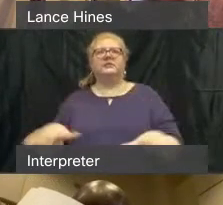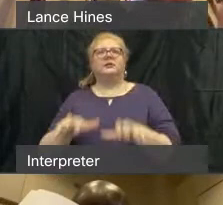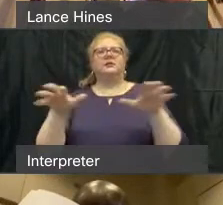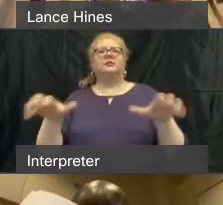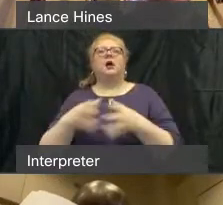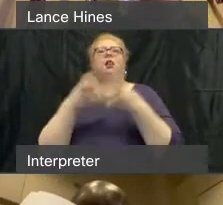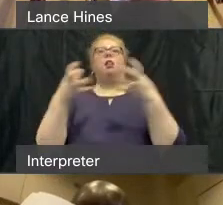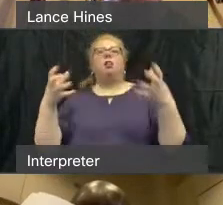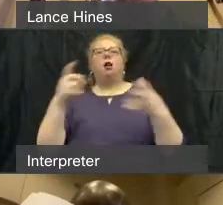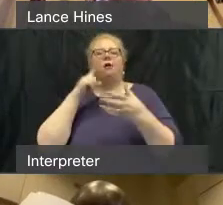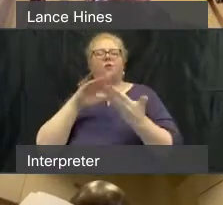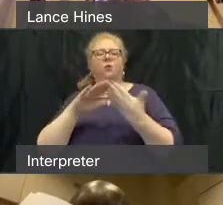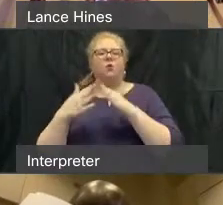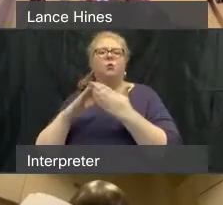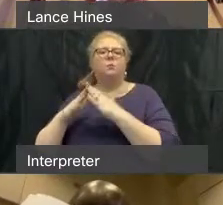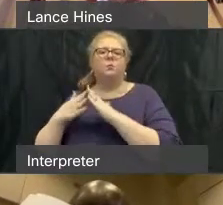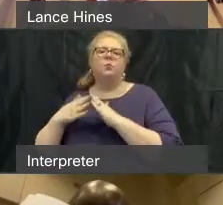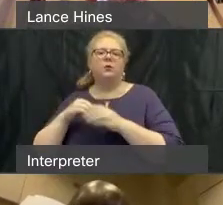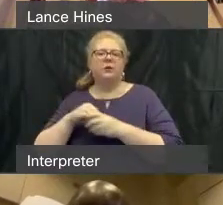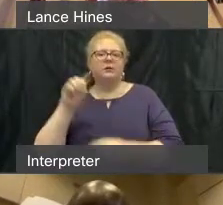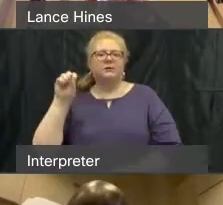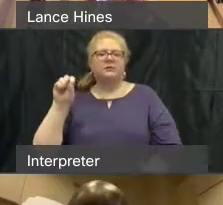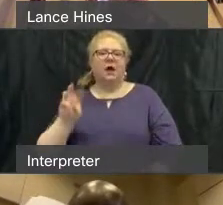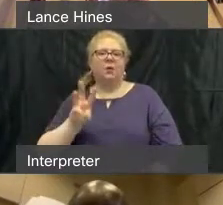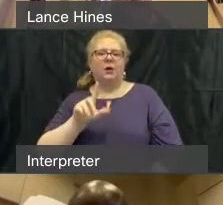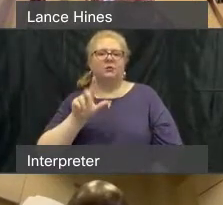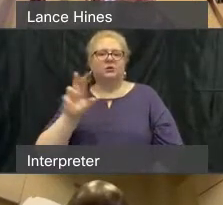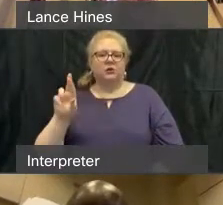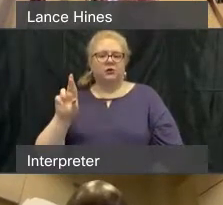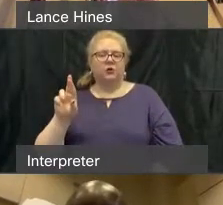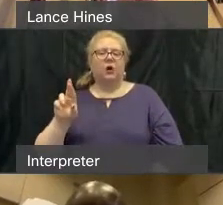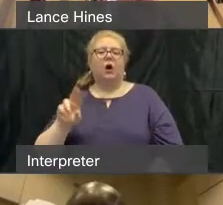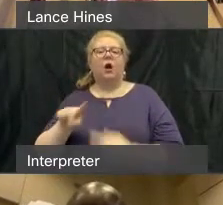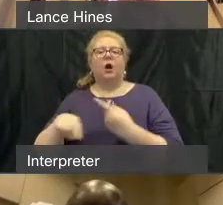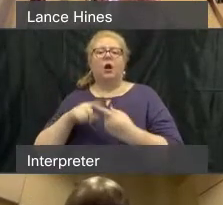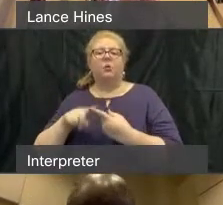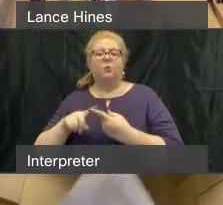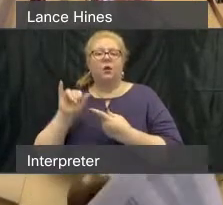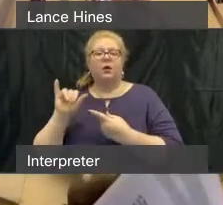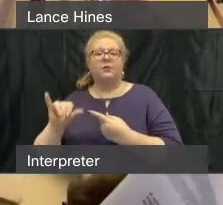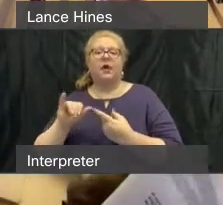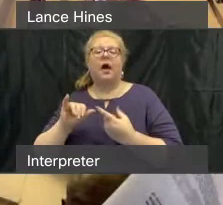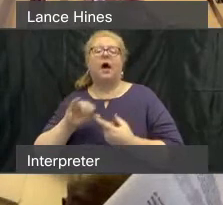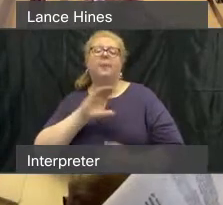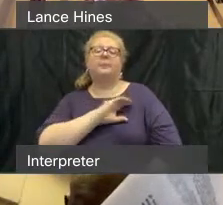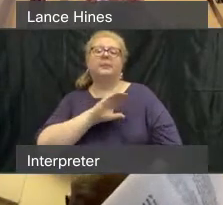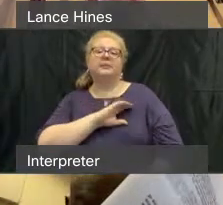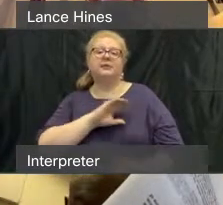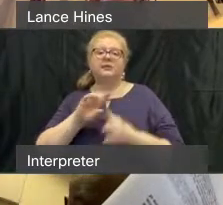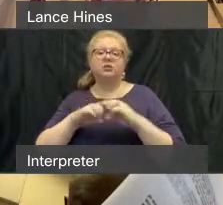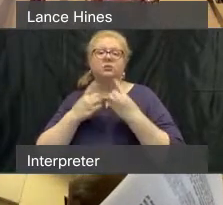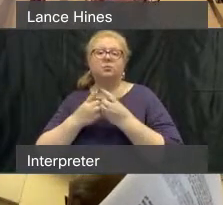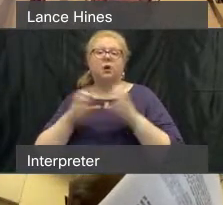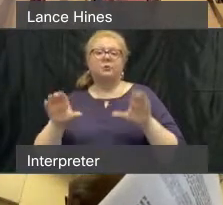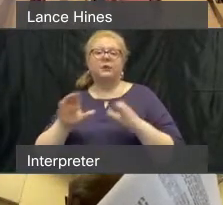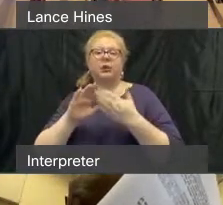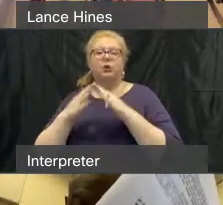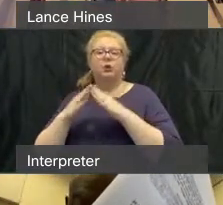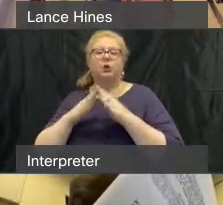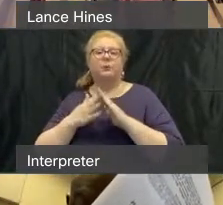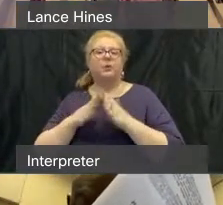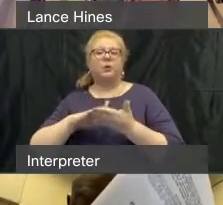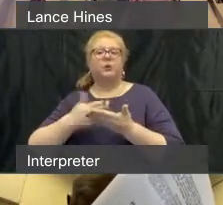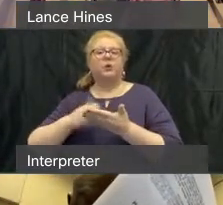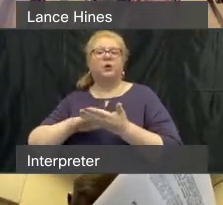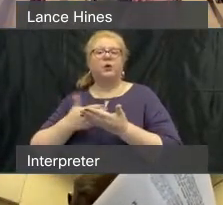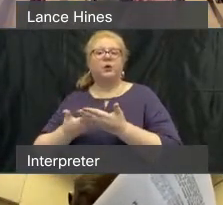He also was the person that, with the Little Rock Police Department, did the community cooking classes, which was teaching youth